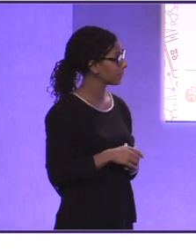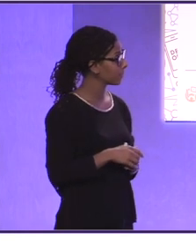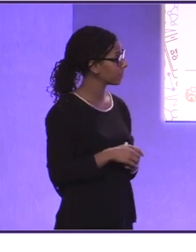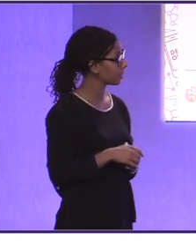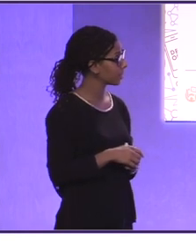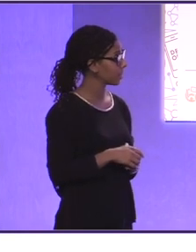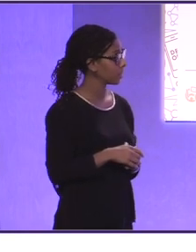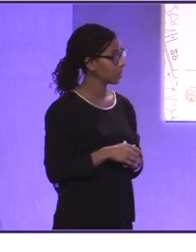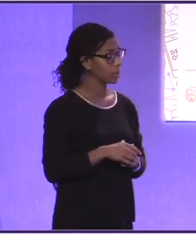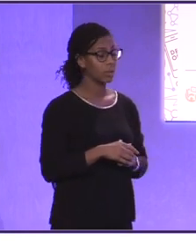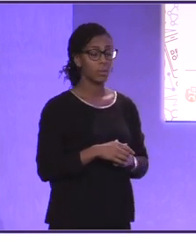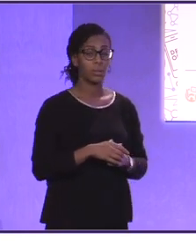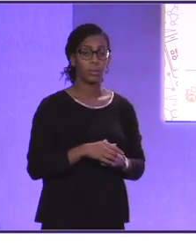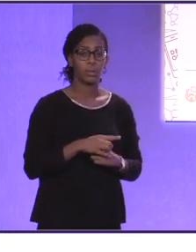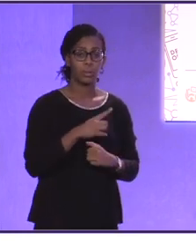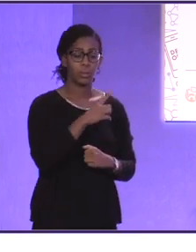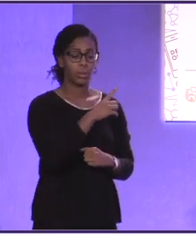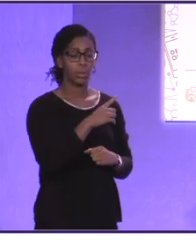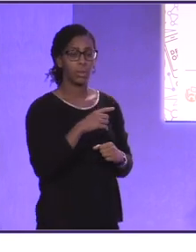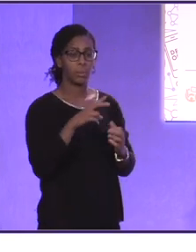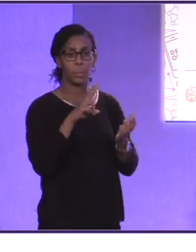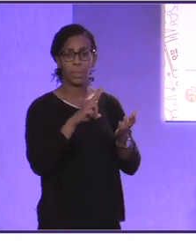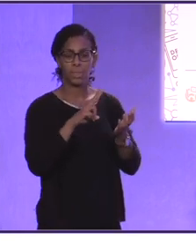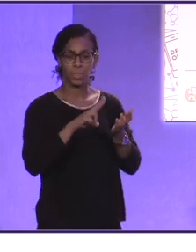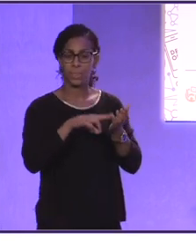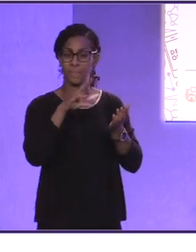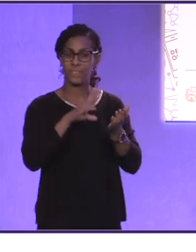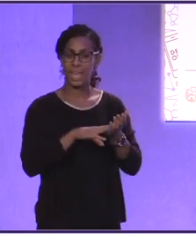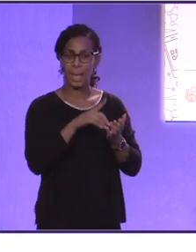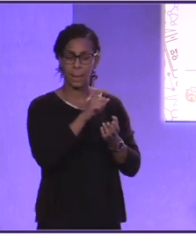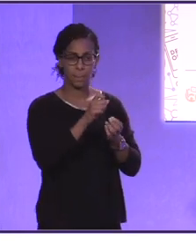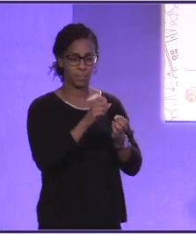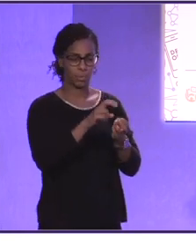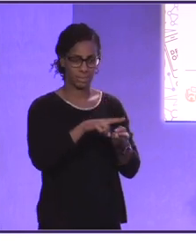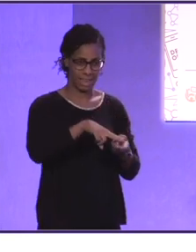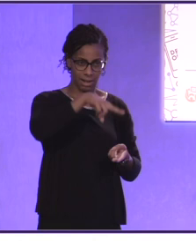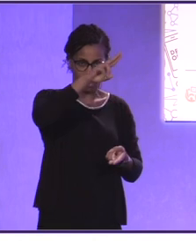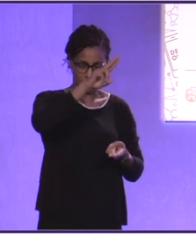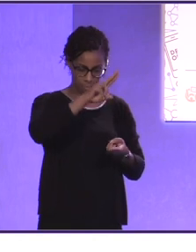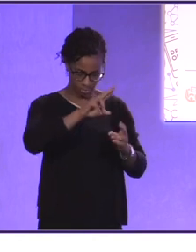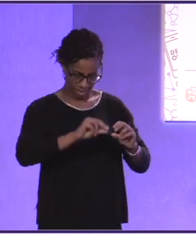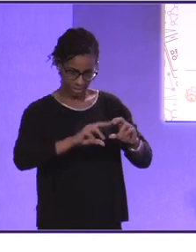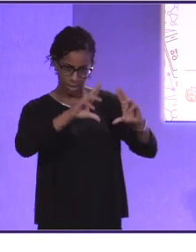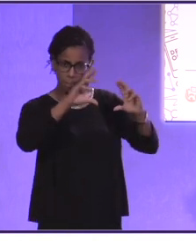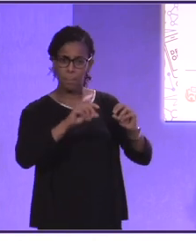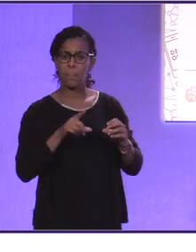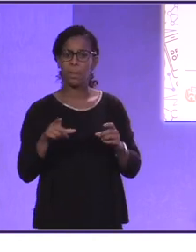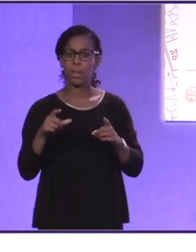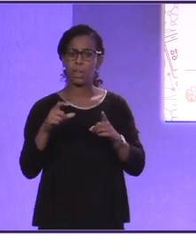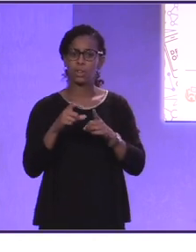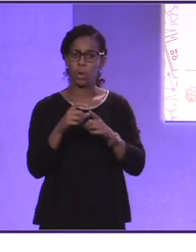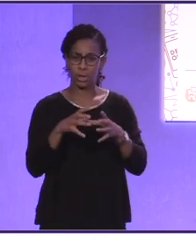The VMs just got scaled up and down. The containers got scaled in and out.